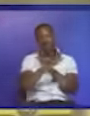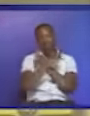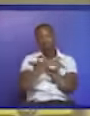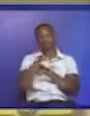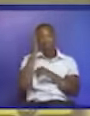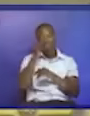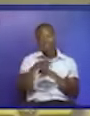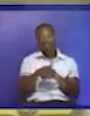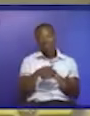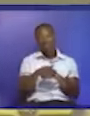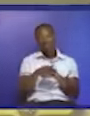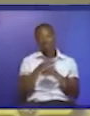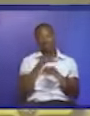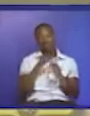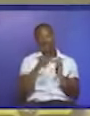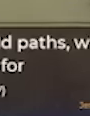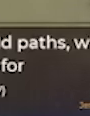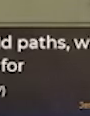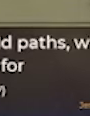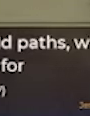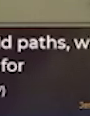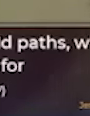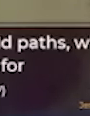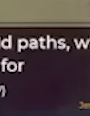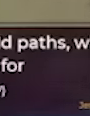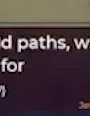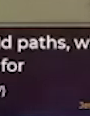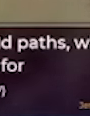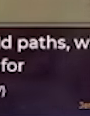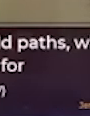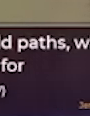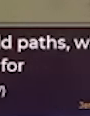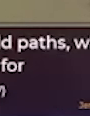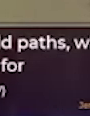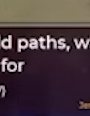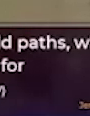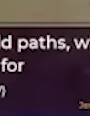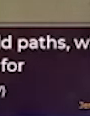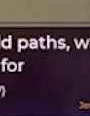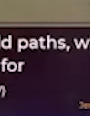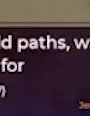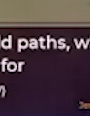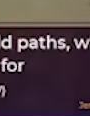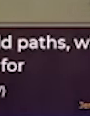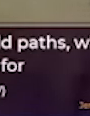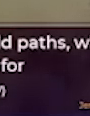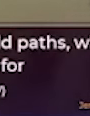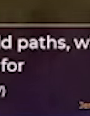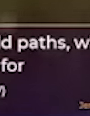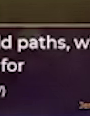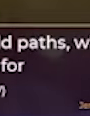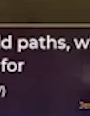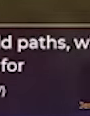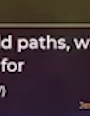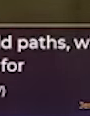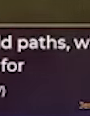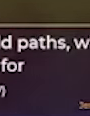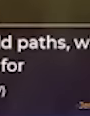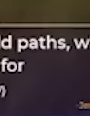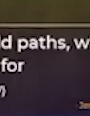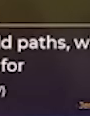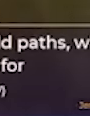says, there remaineth a rest for the people of God. It says that they heard the word just like we did, but the word did